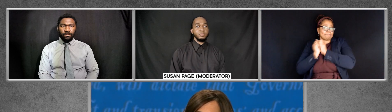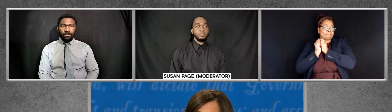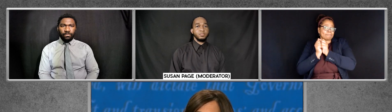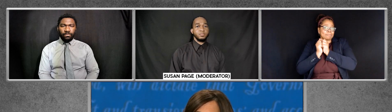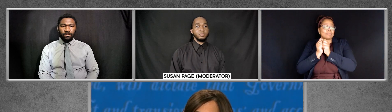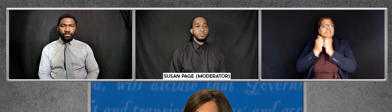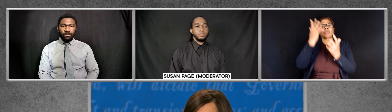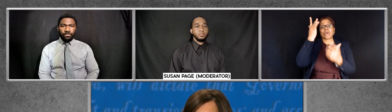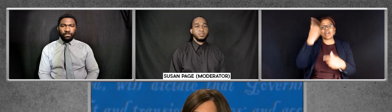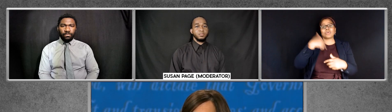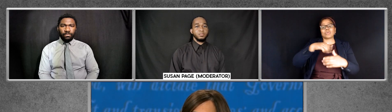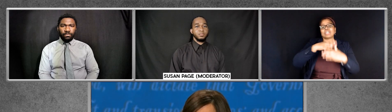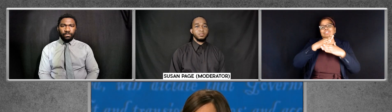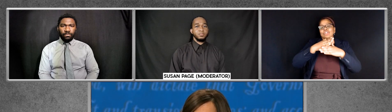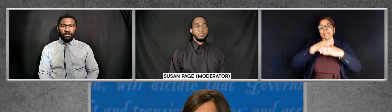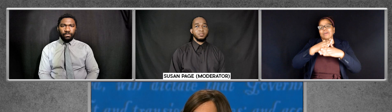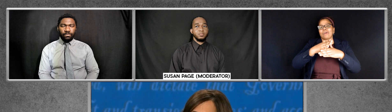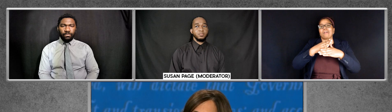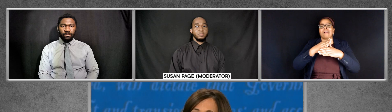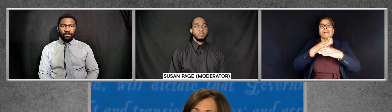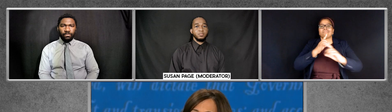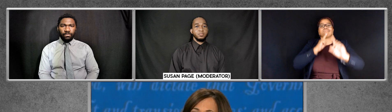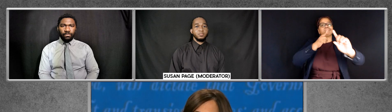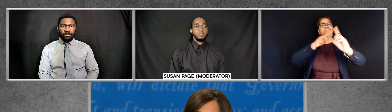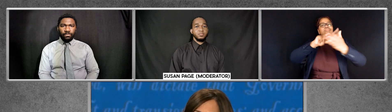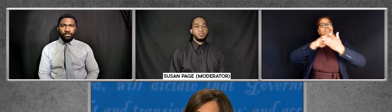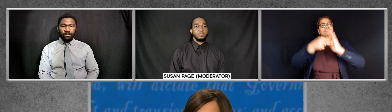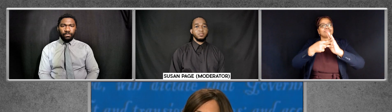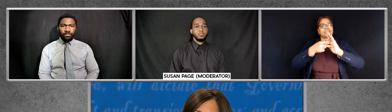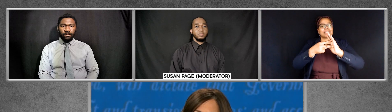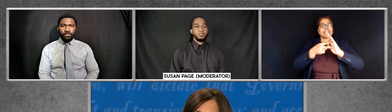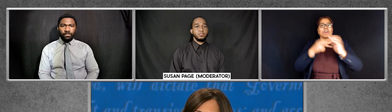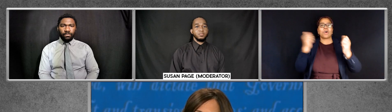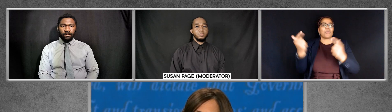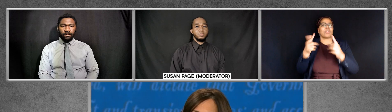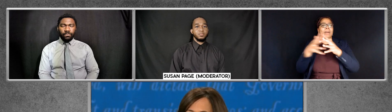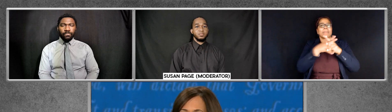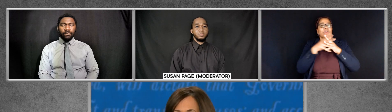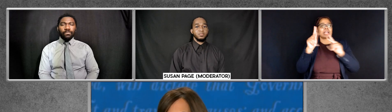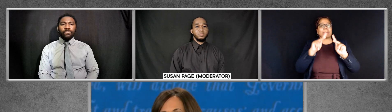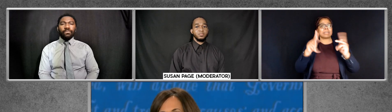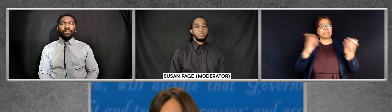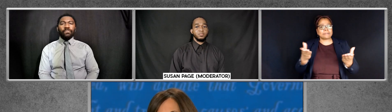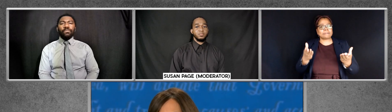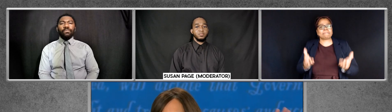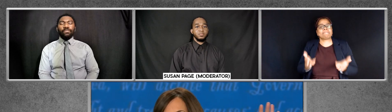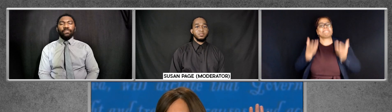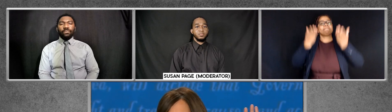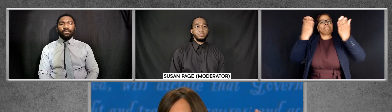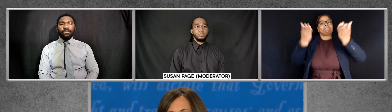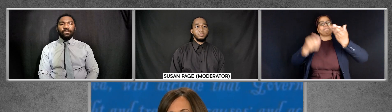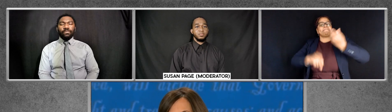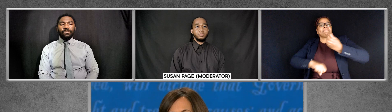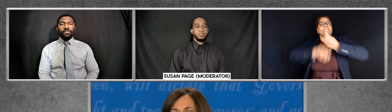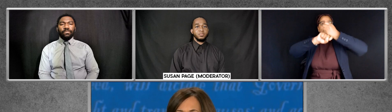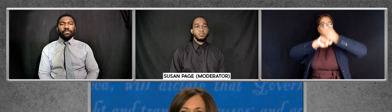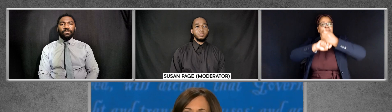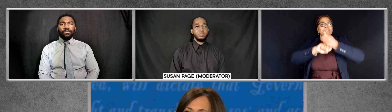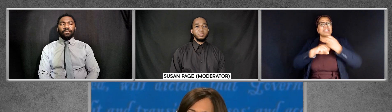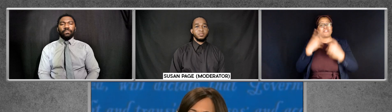share a purpose which is about lifting up the American people. And after the 4 years that we have seen of Donald